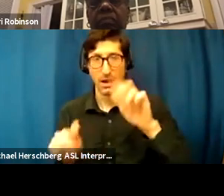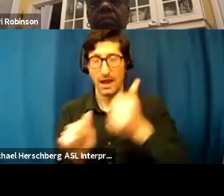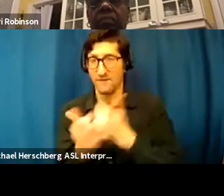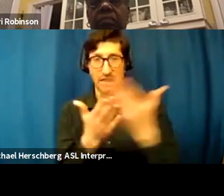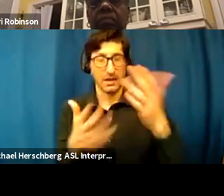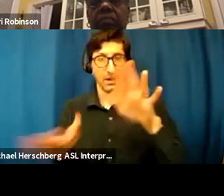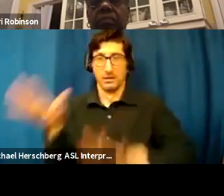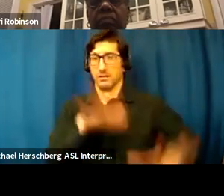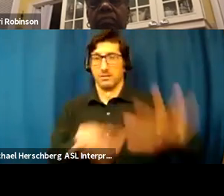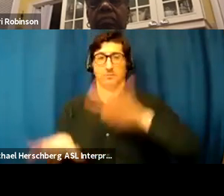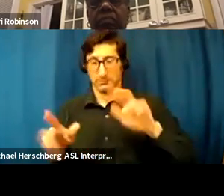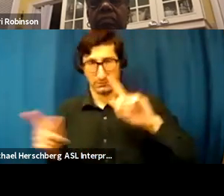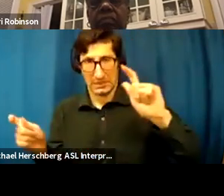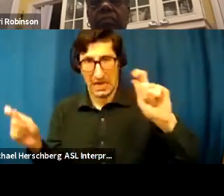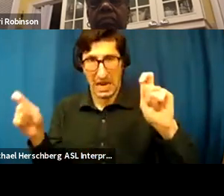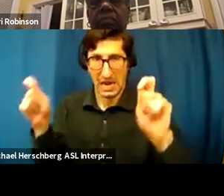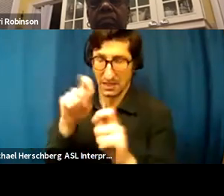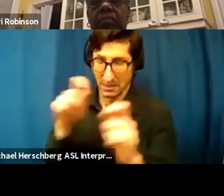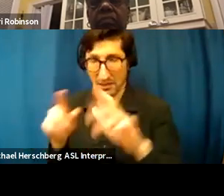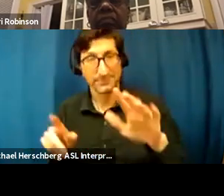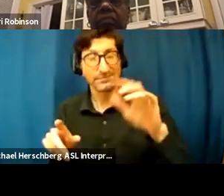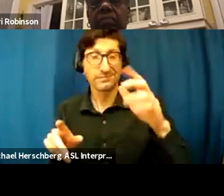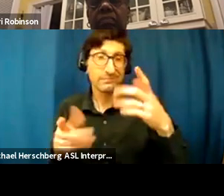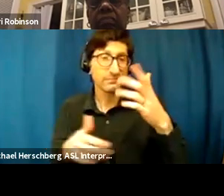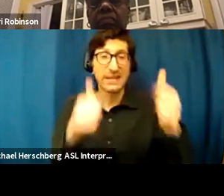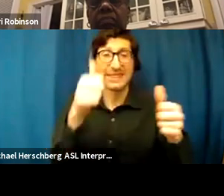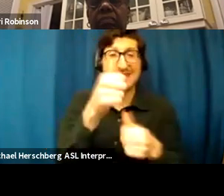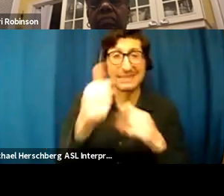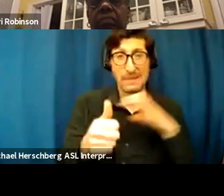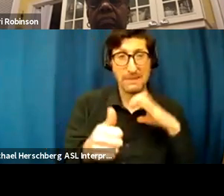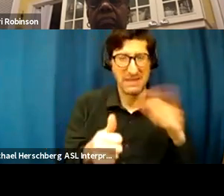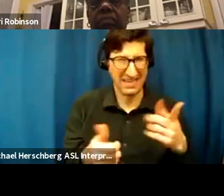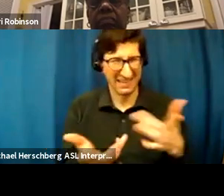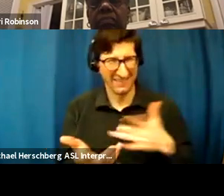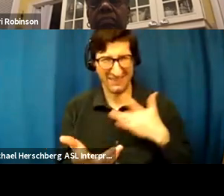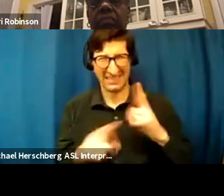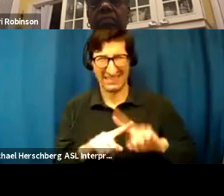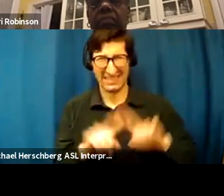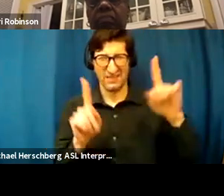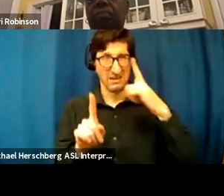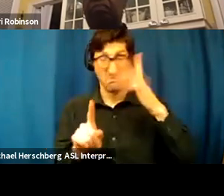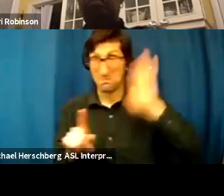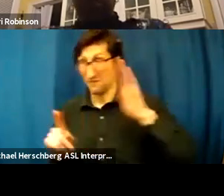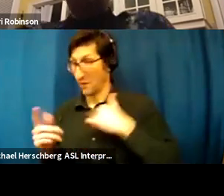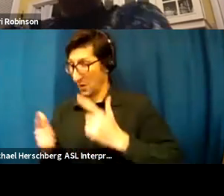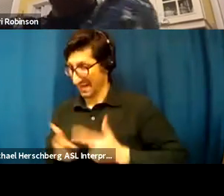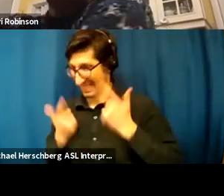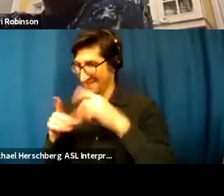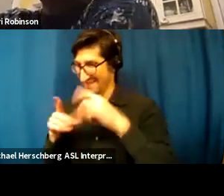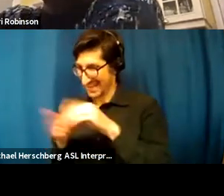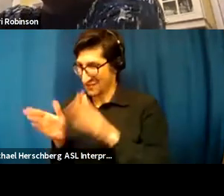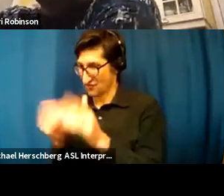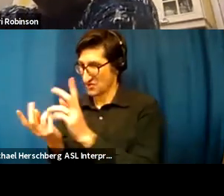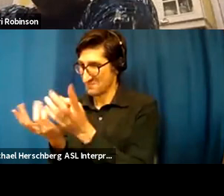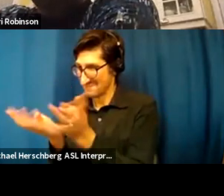know, like, you know, when we break off into our subcommittees, it's not the same feel, you know, being able to physically, you know, sort of converse